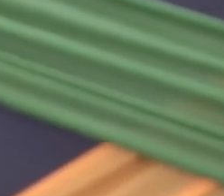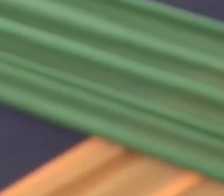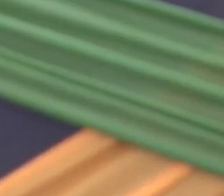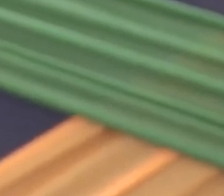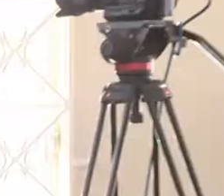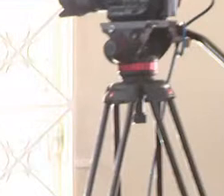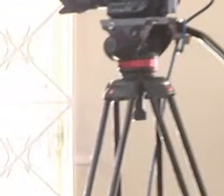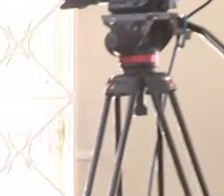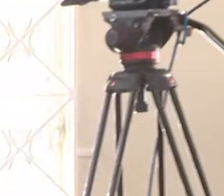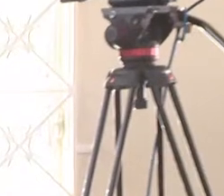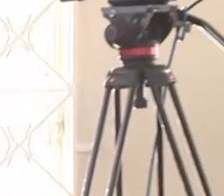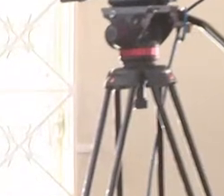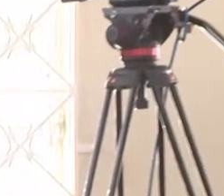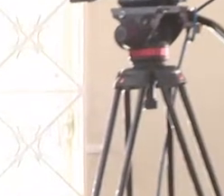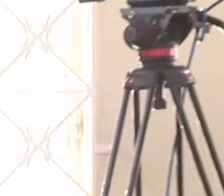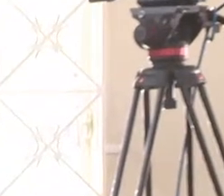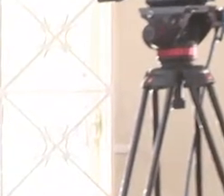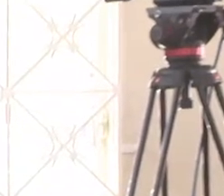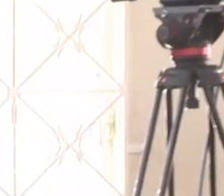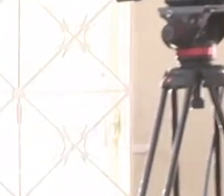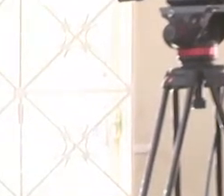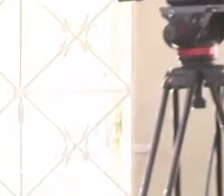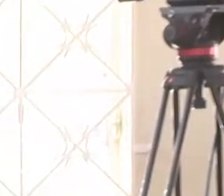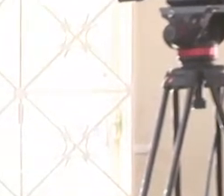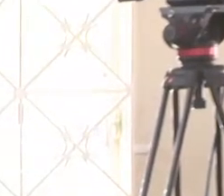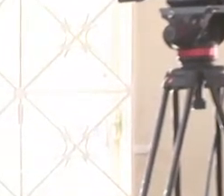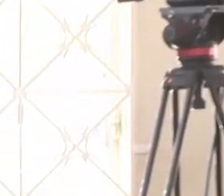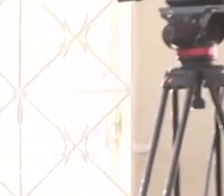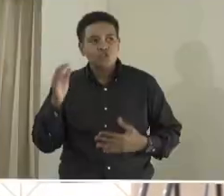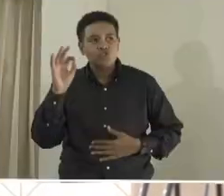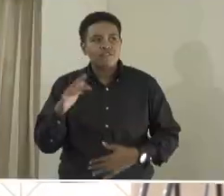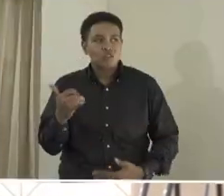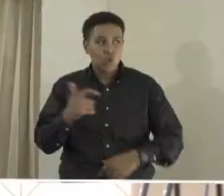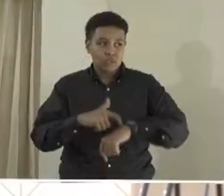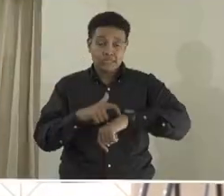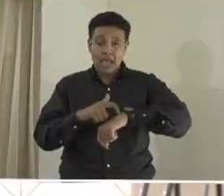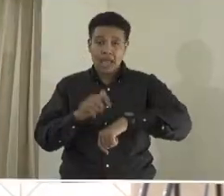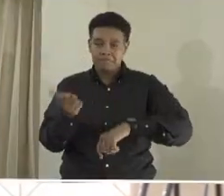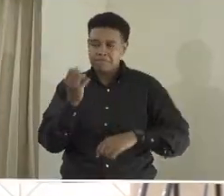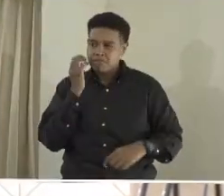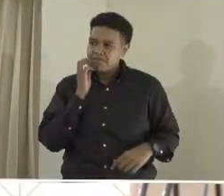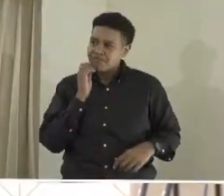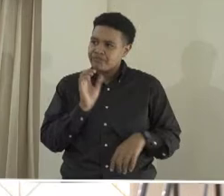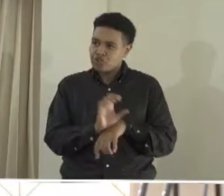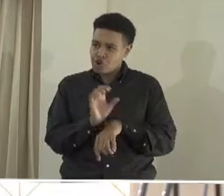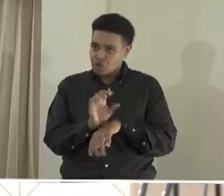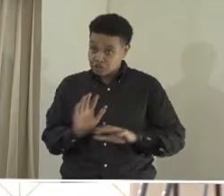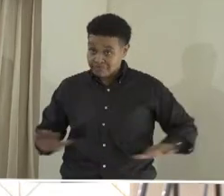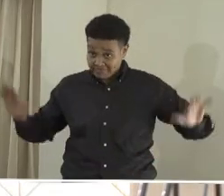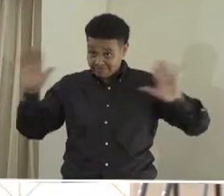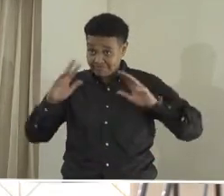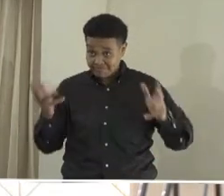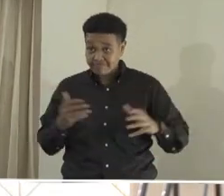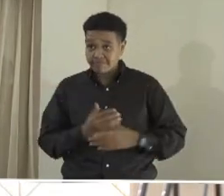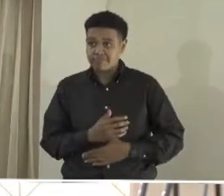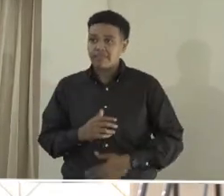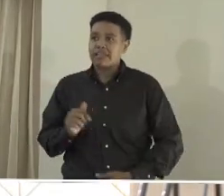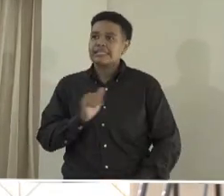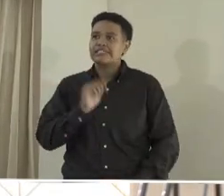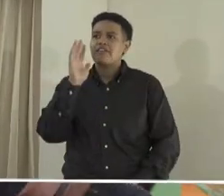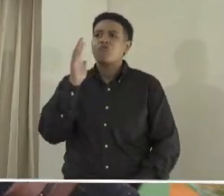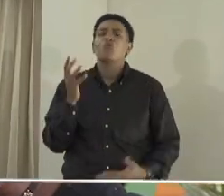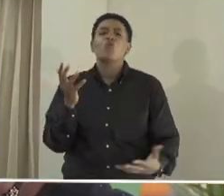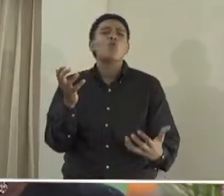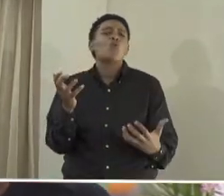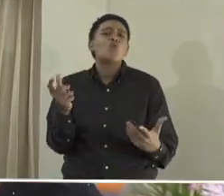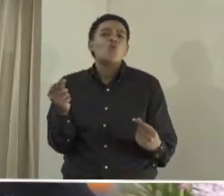so much, Reverend. At this time, church, I would like